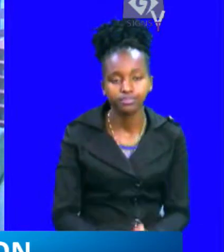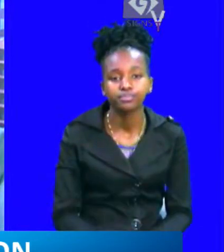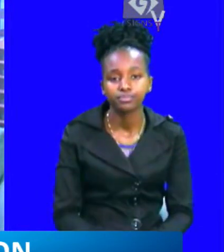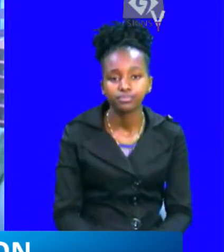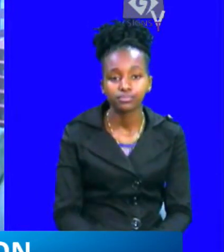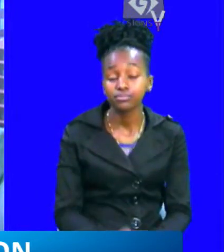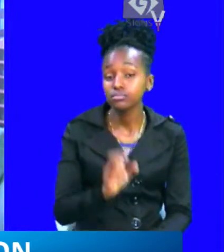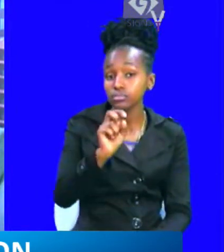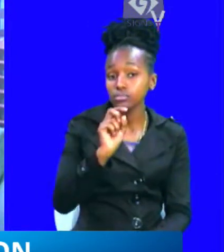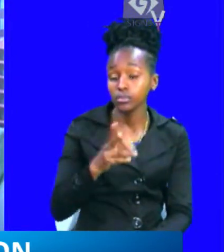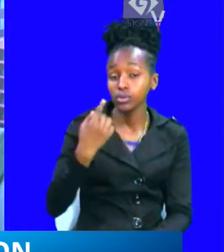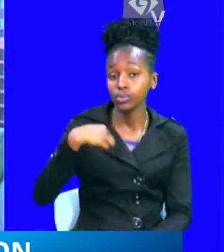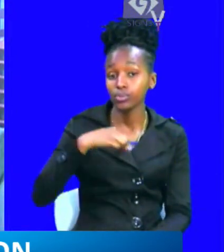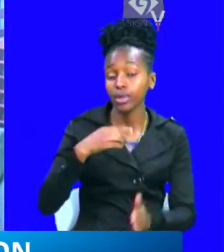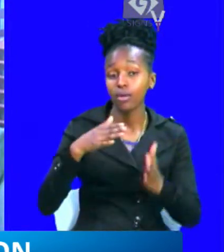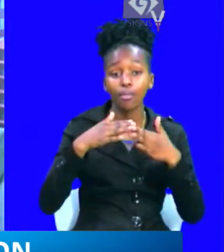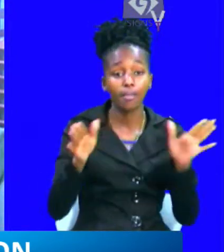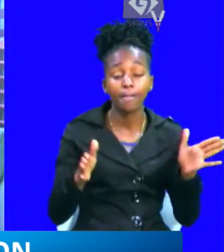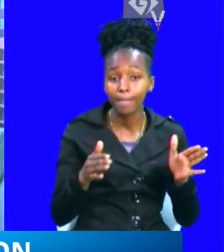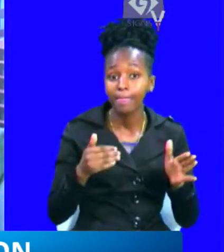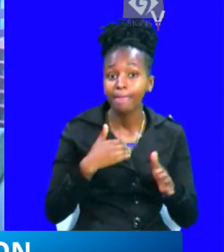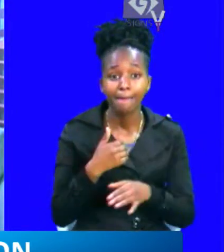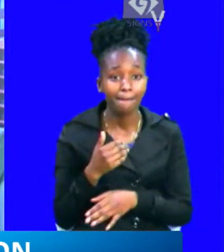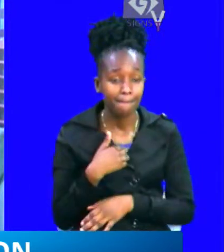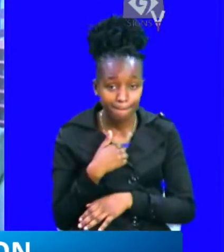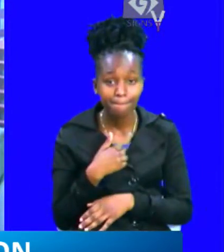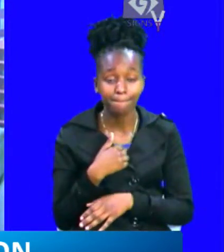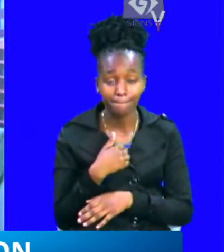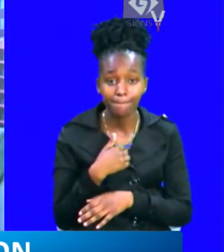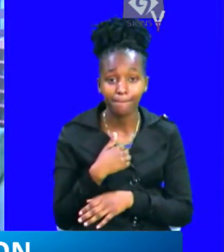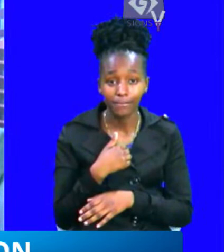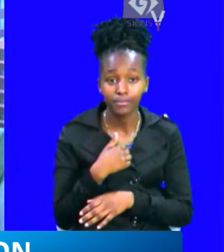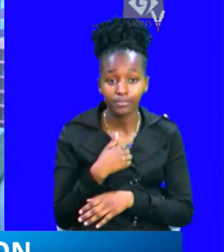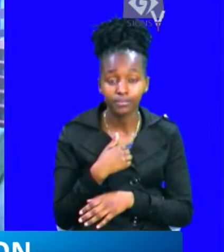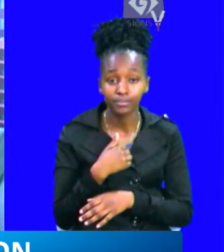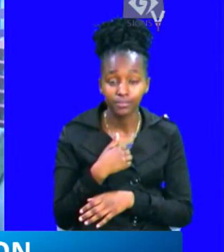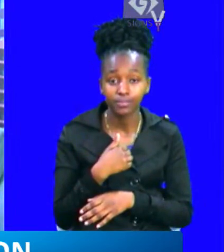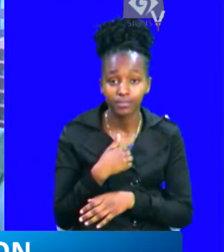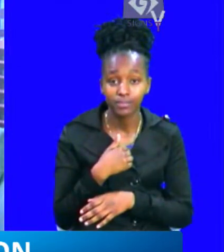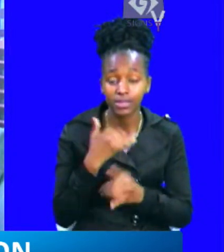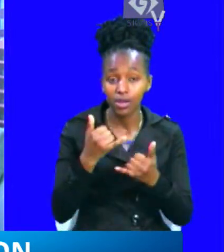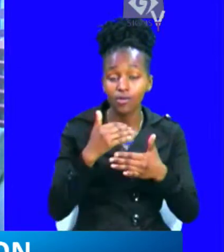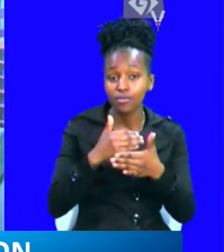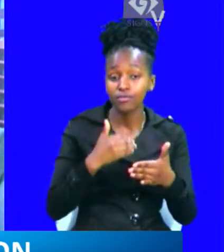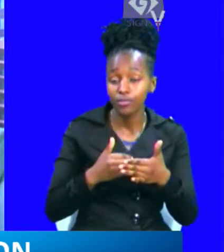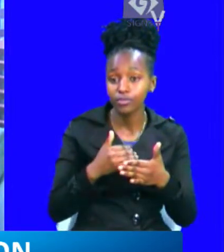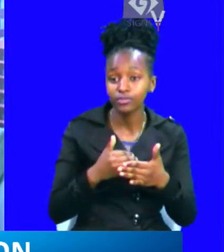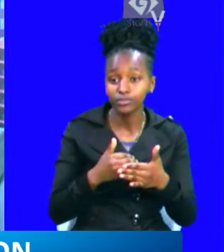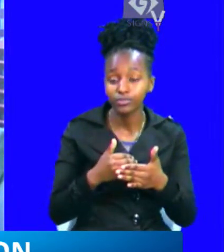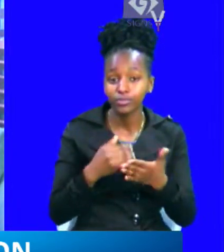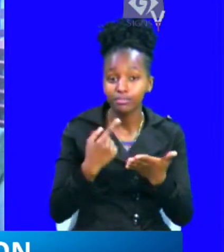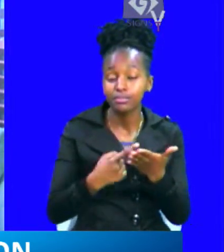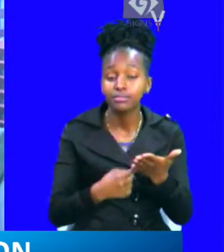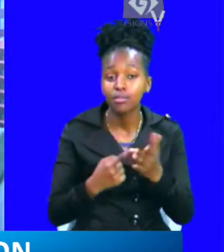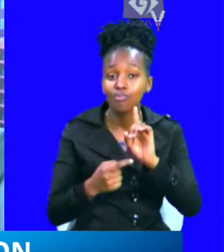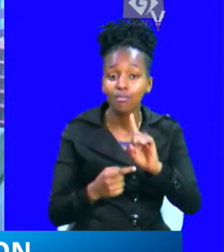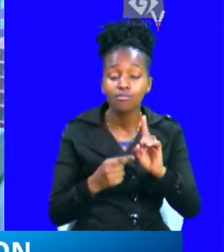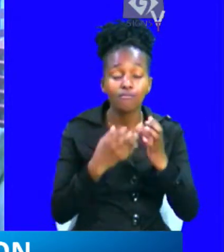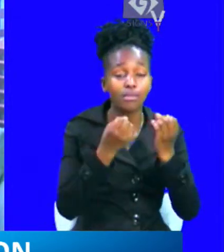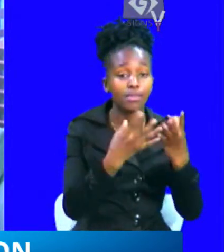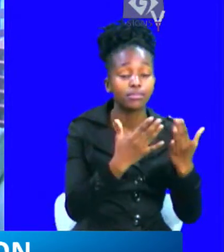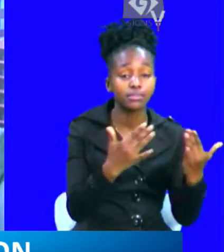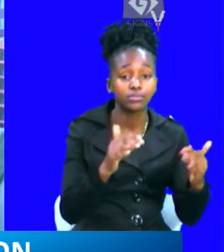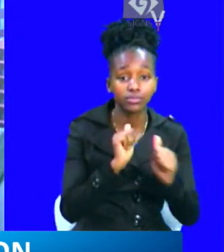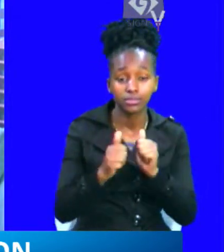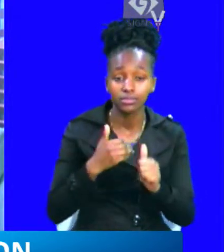we are very open. In fact, we have that was just one of the projects, the many. Yeah. So we do